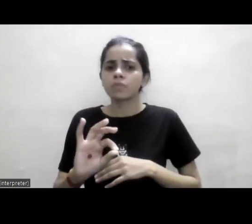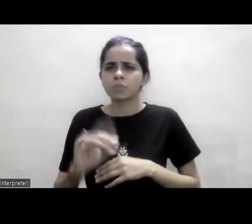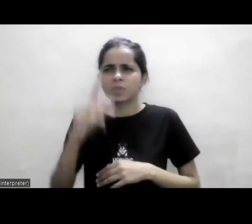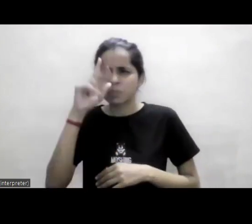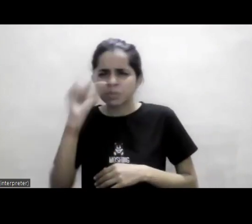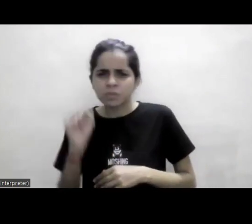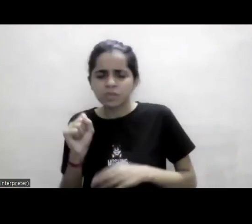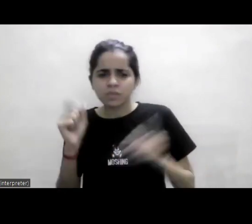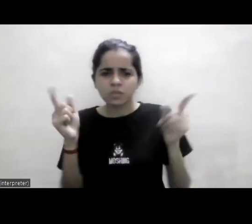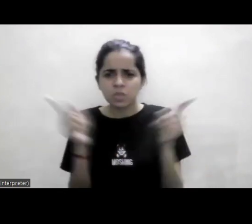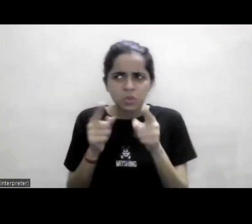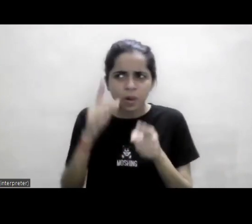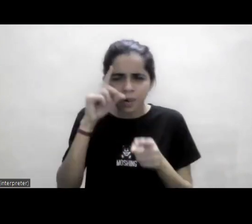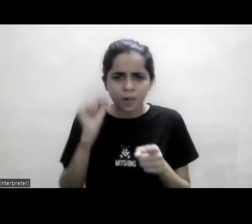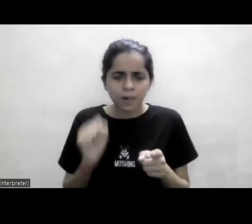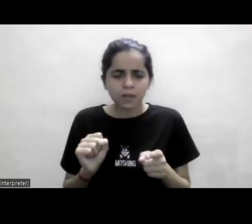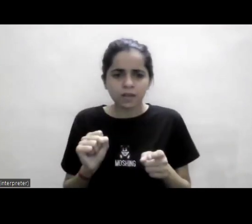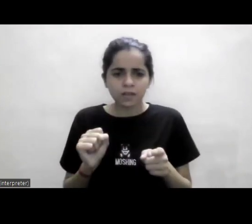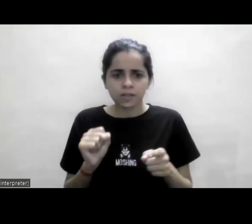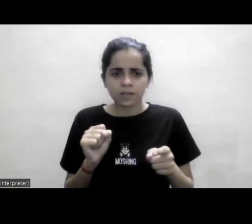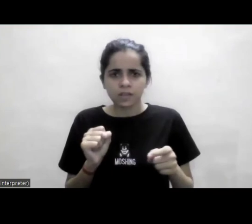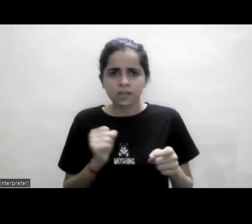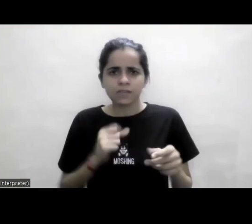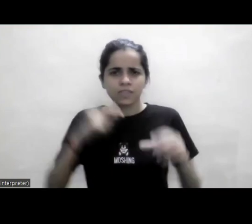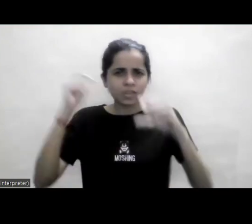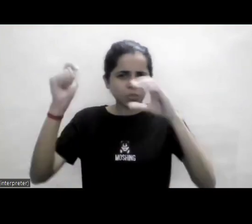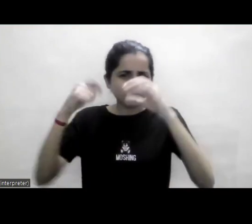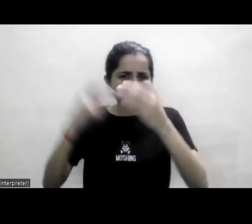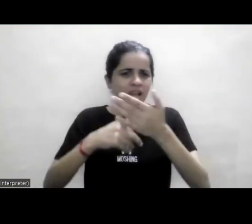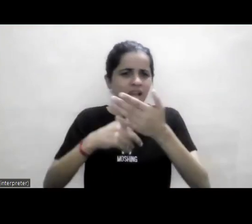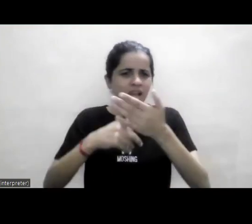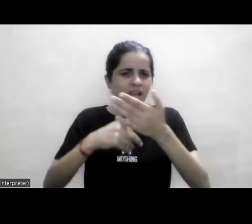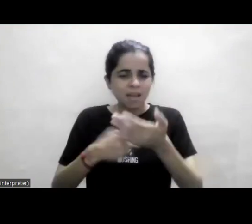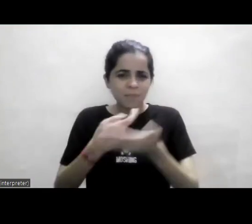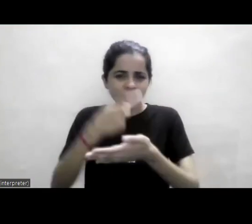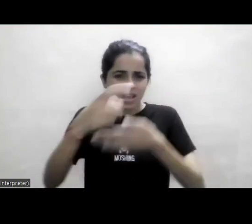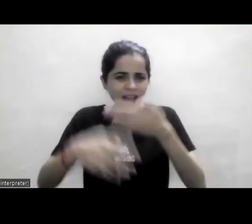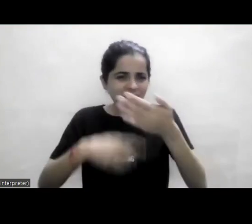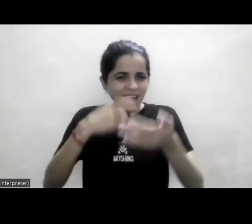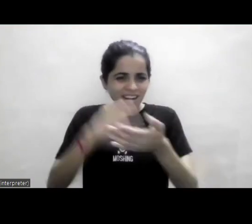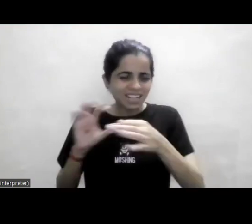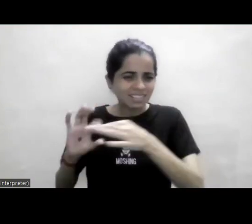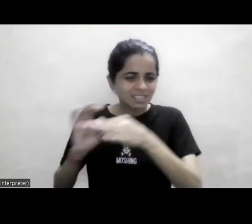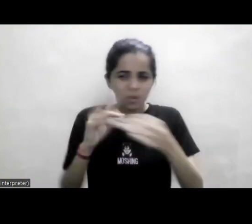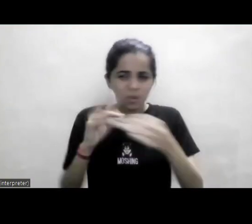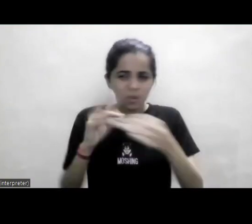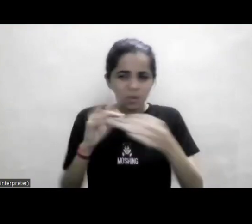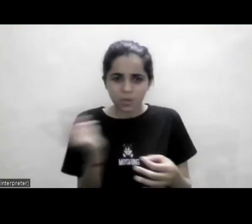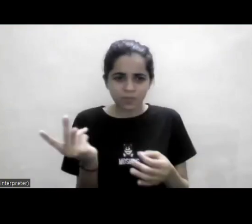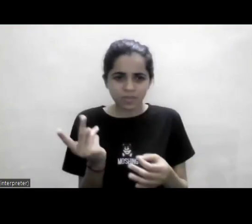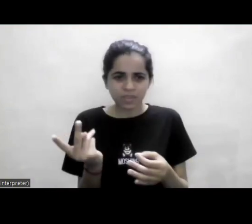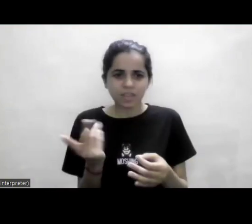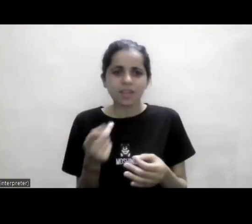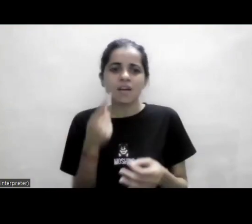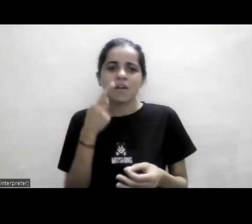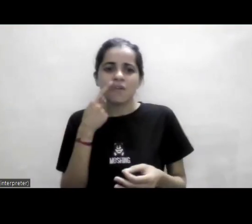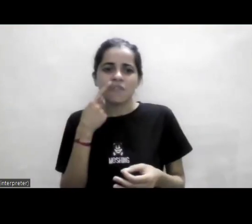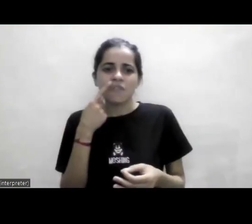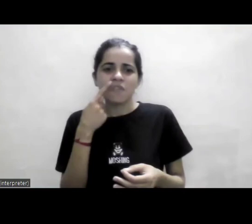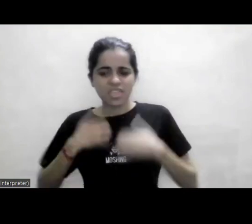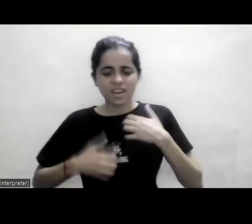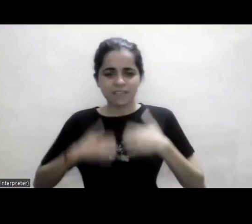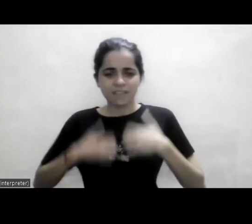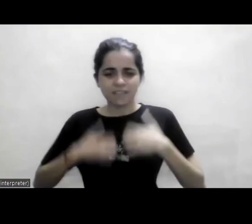that, what happens is that in that movie is their relationship gets broken off because the father is not very